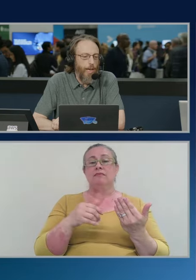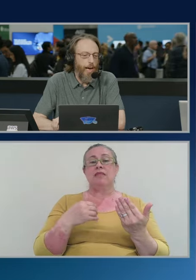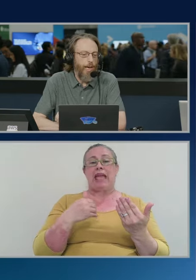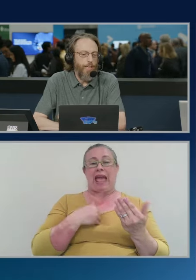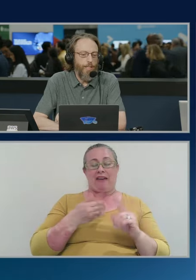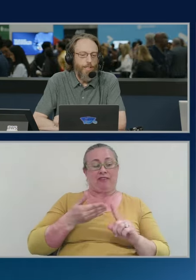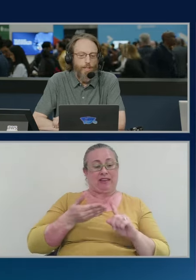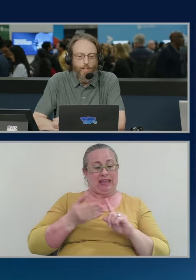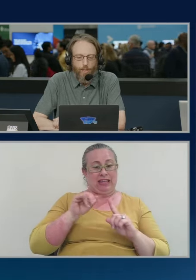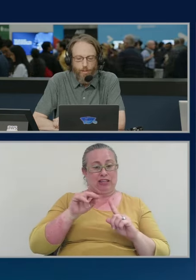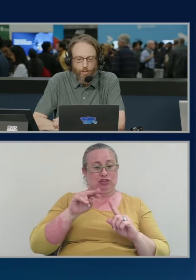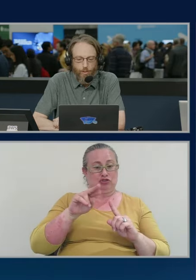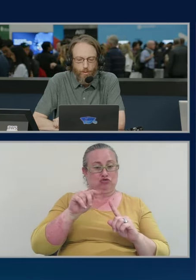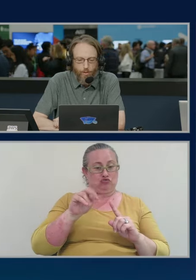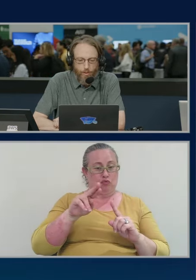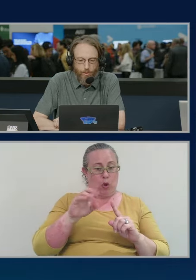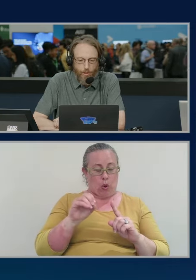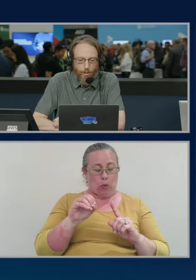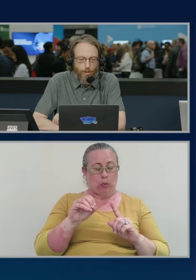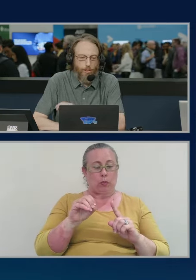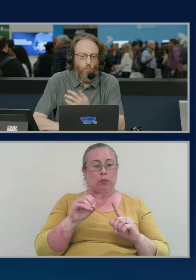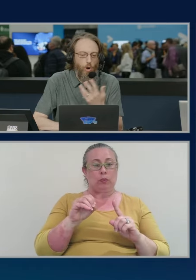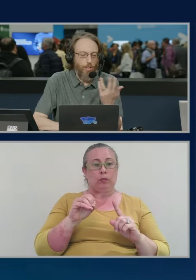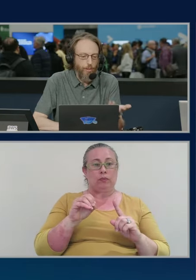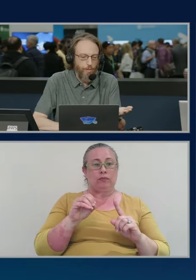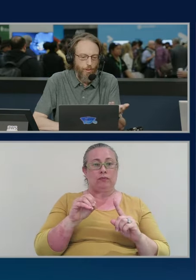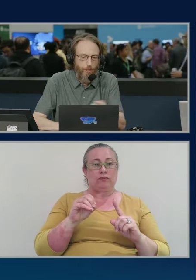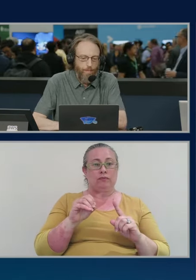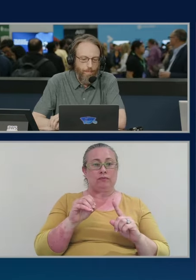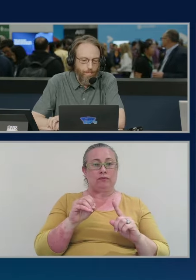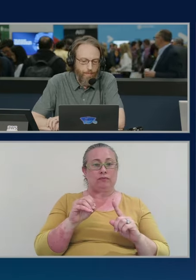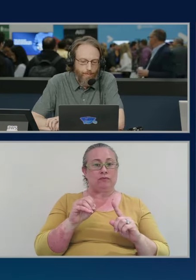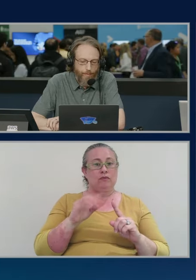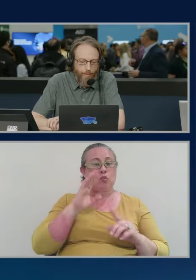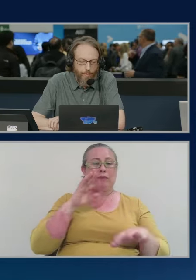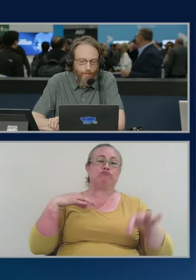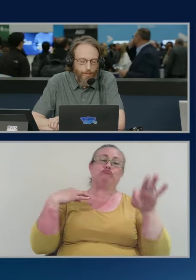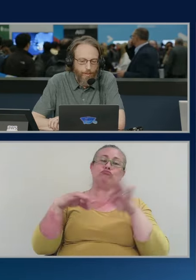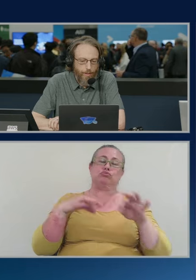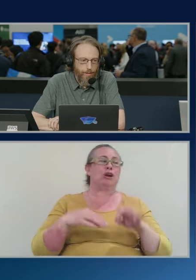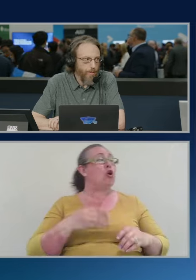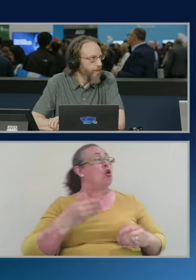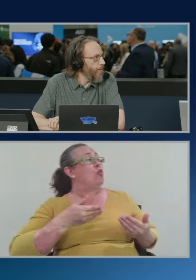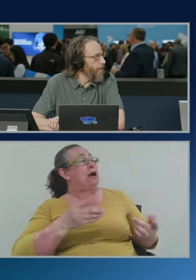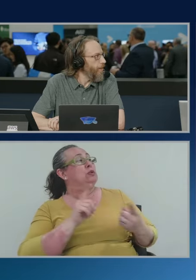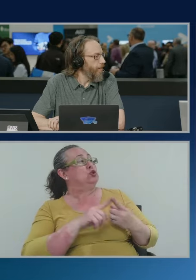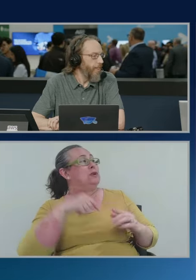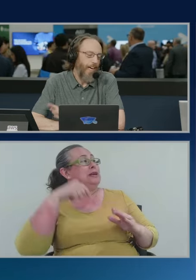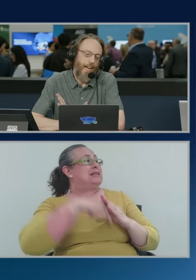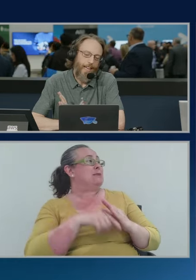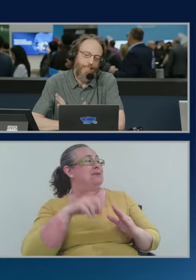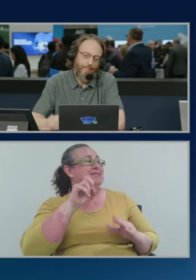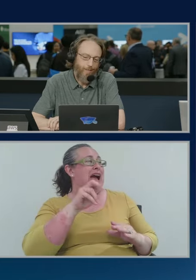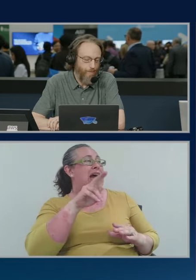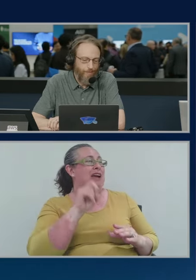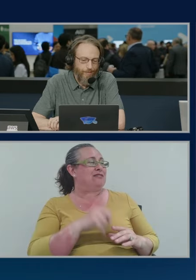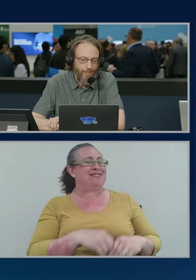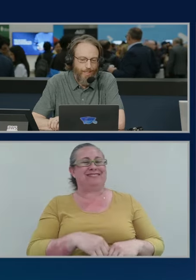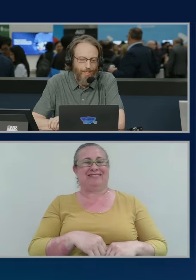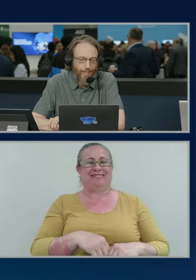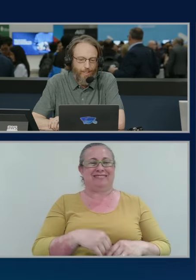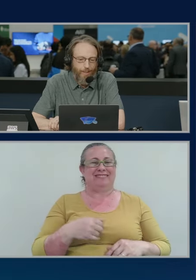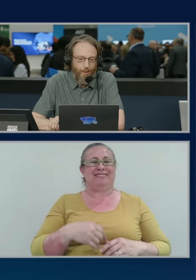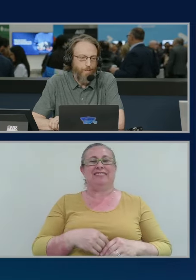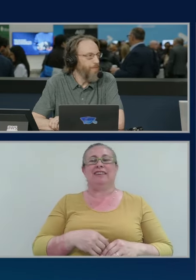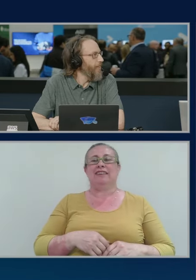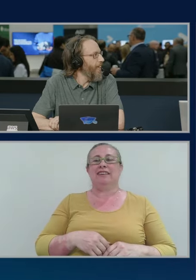introduction and just walks you through Welcome it. to our deep dive into building software I was as a expecting to service see on you here. AWS. Not gonna lie. I'm Jared.